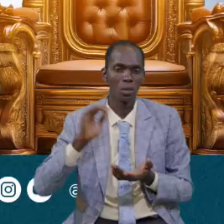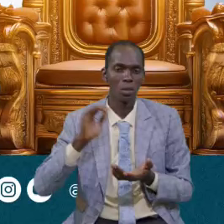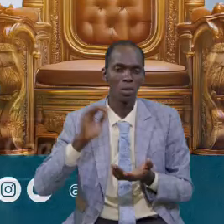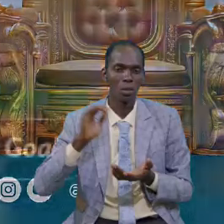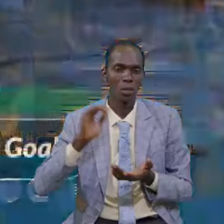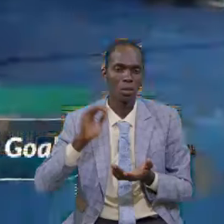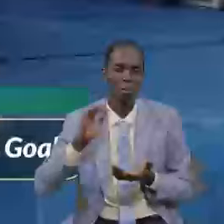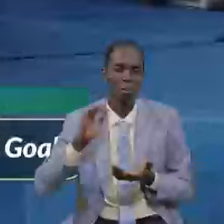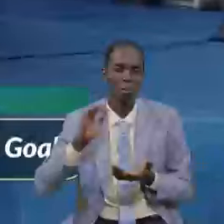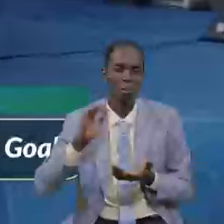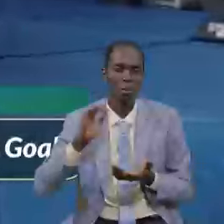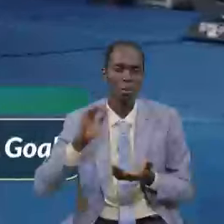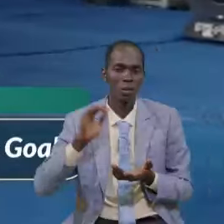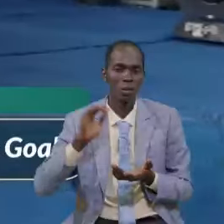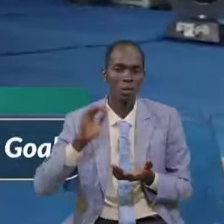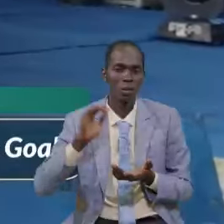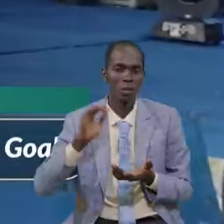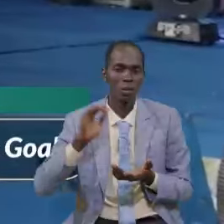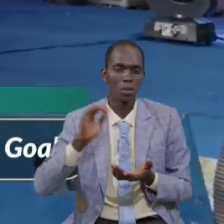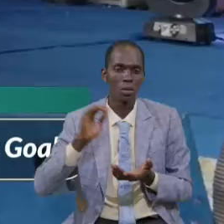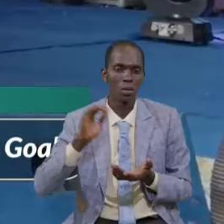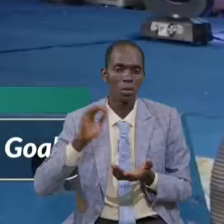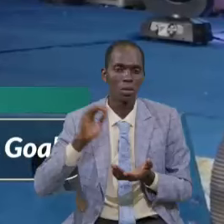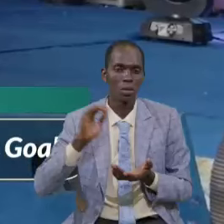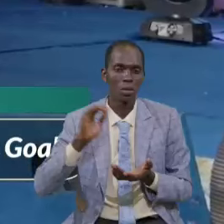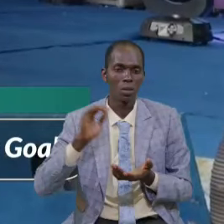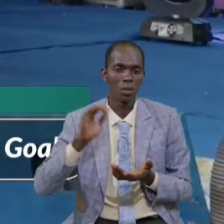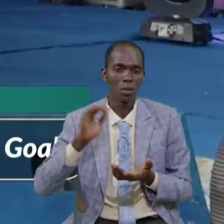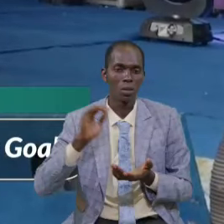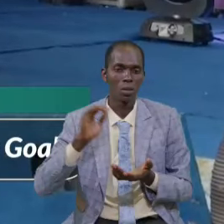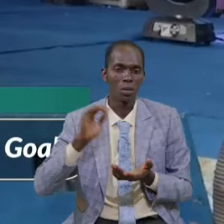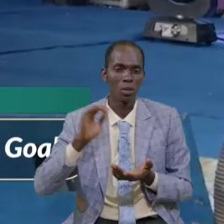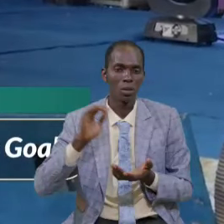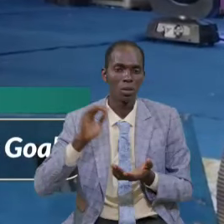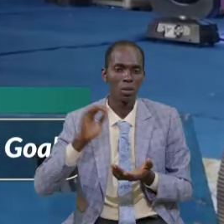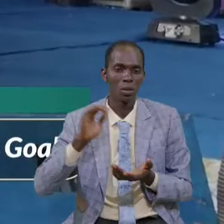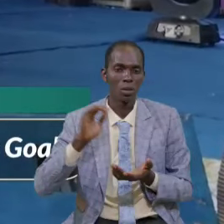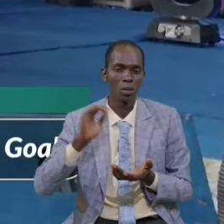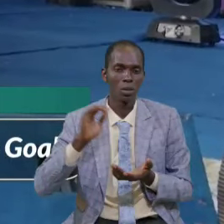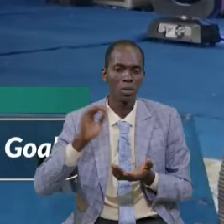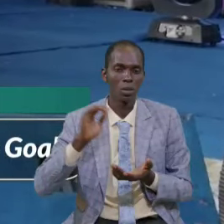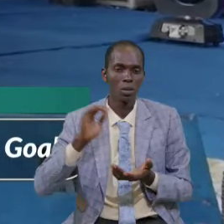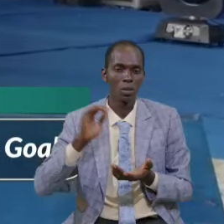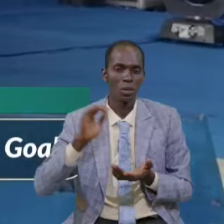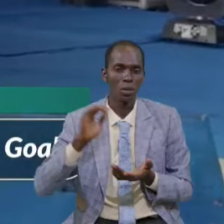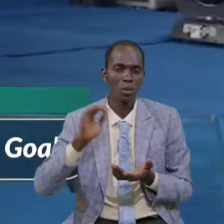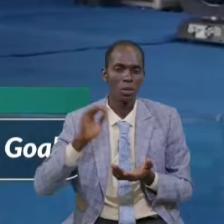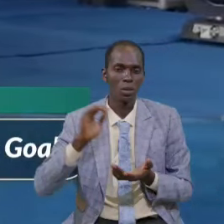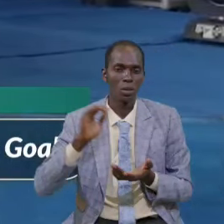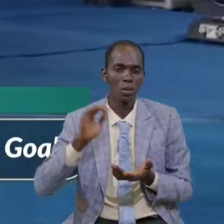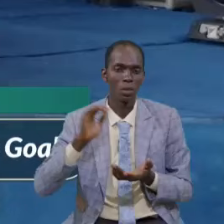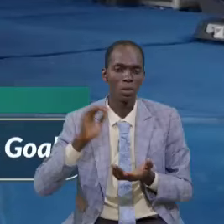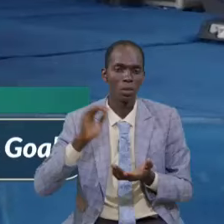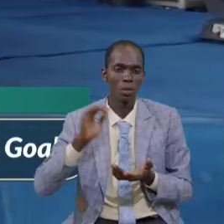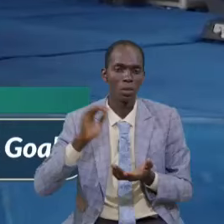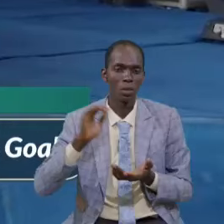your mission with a glorious goal. It is when you identify, in fact, you write that down.